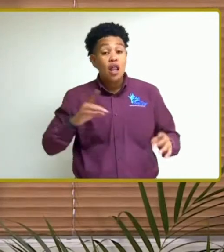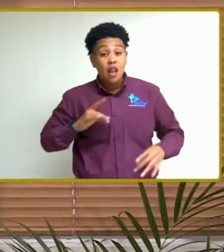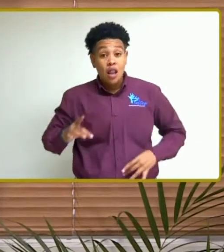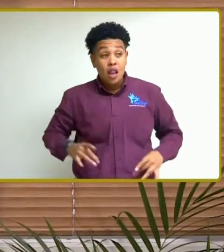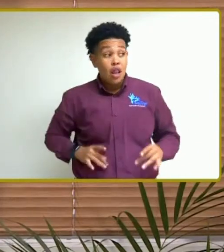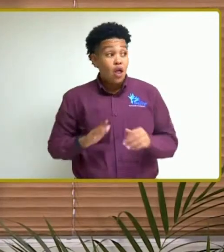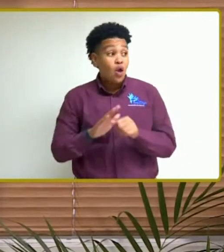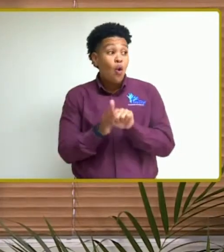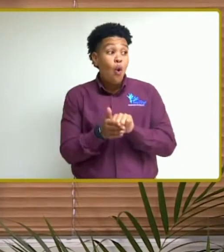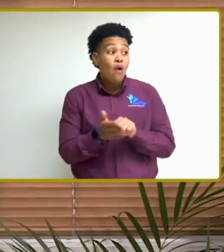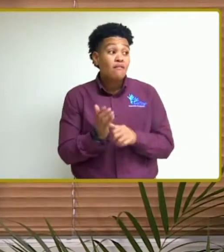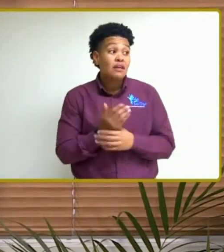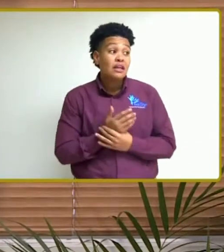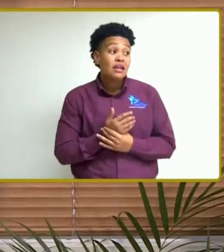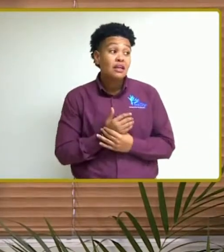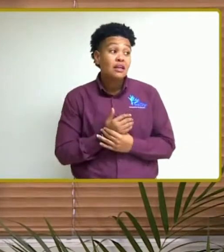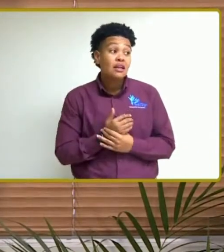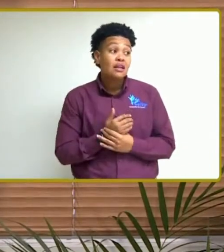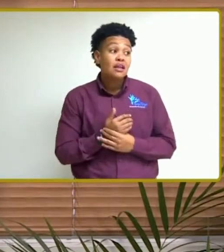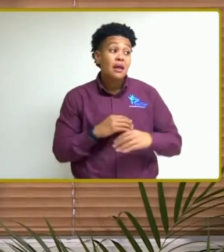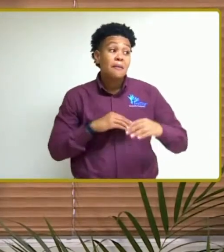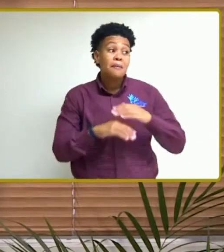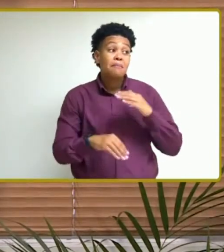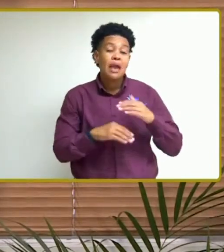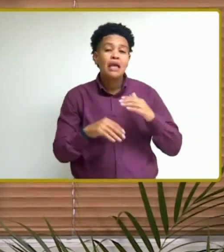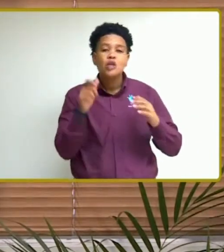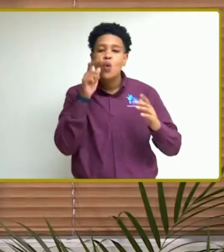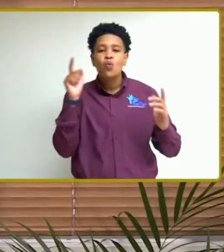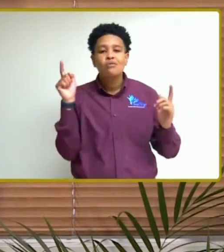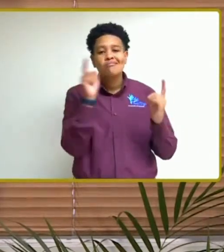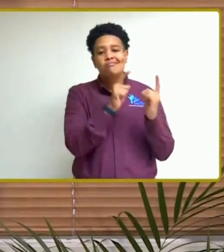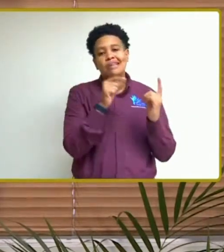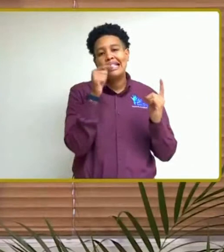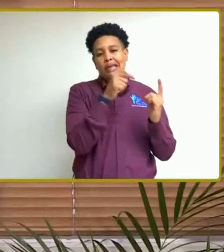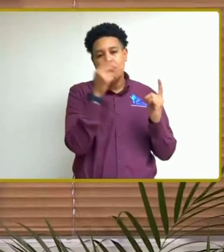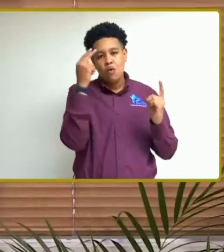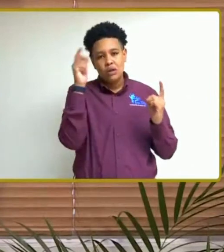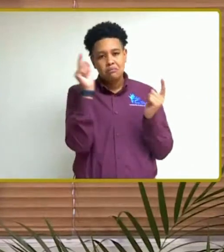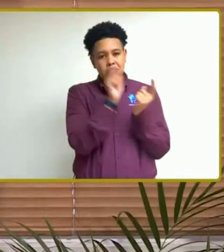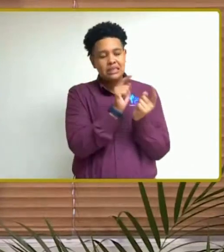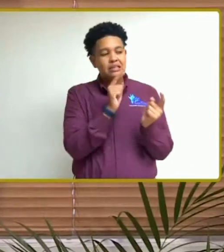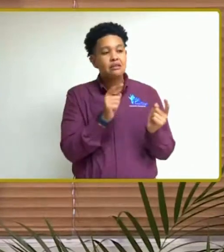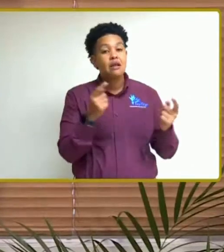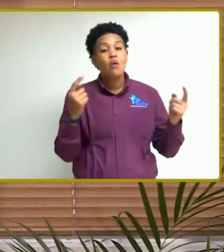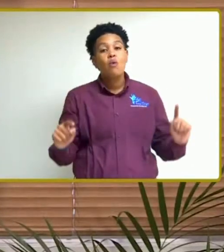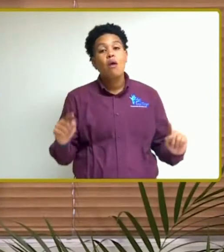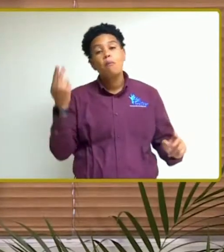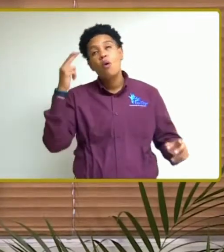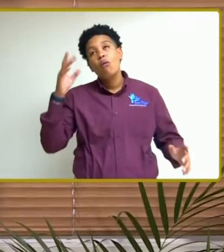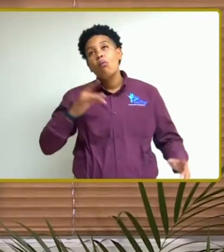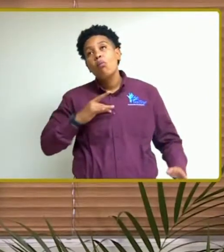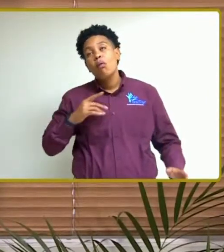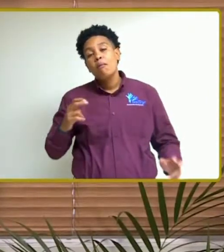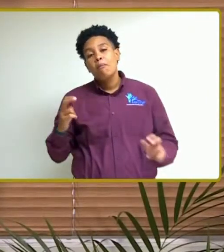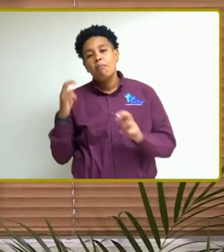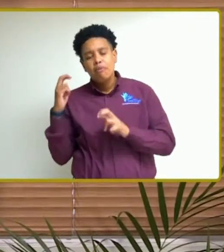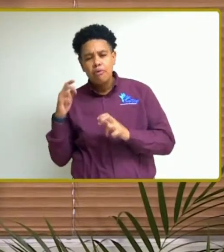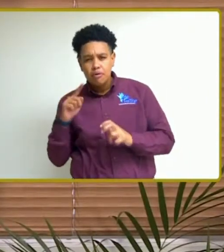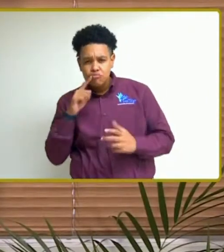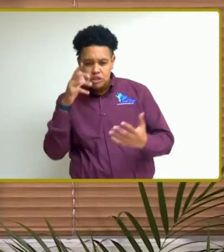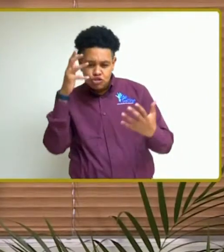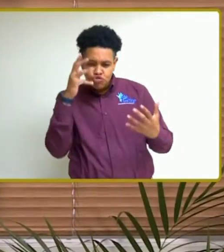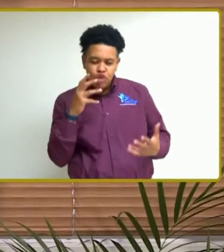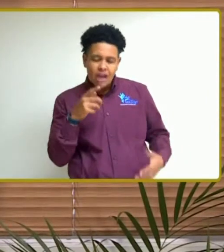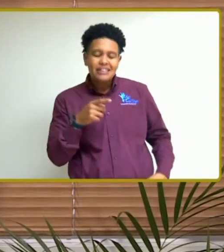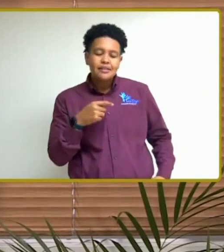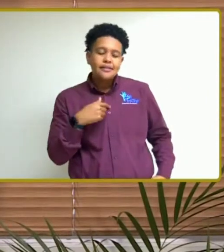COVID based on who interacted with him, and he subsequently passed. Real tragic scenario.